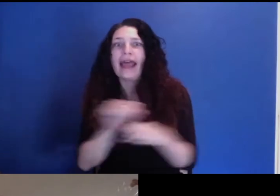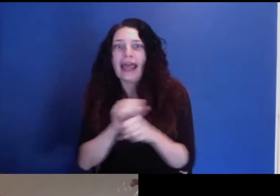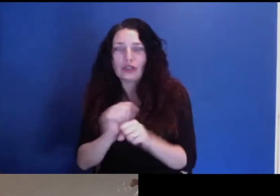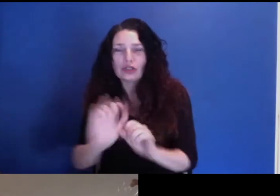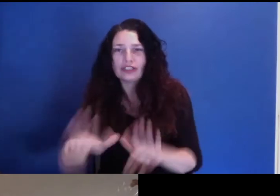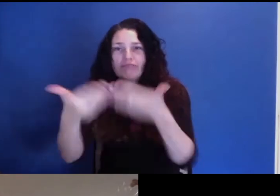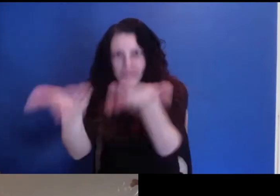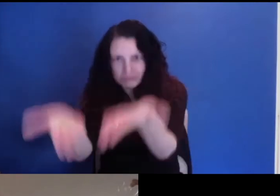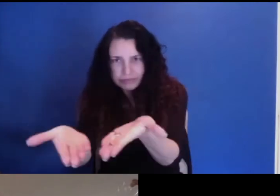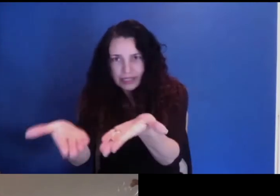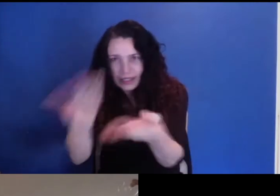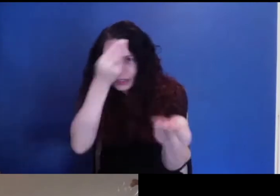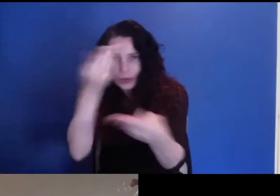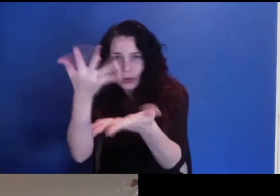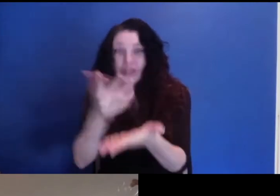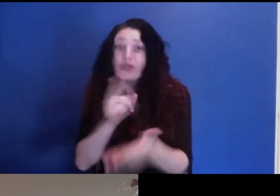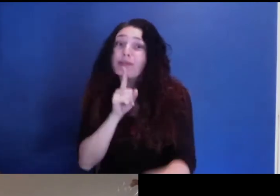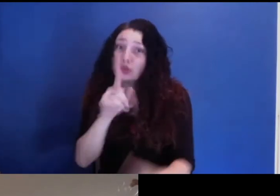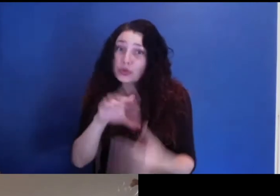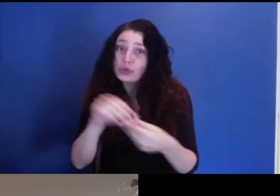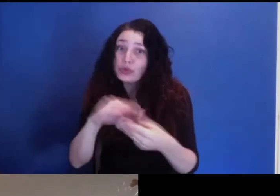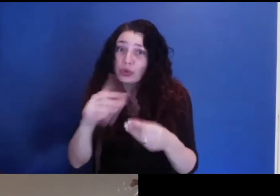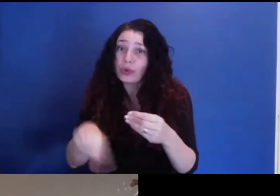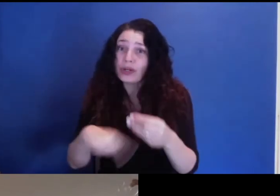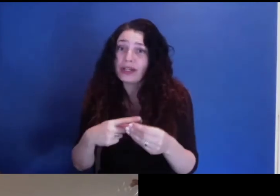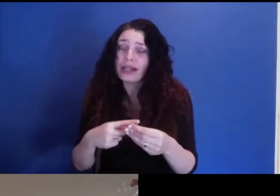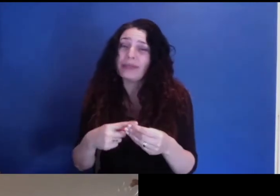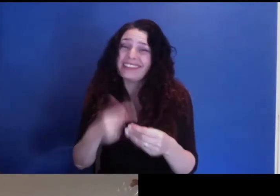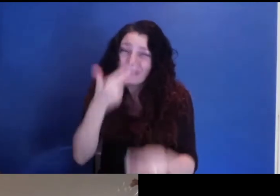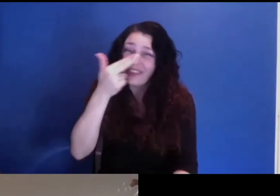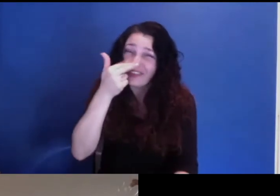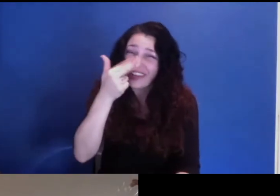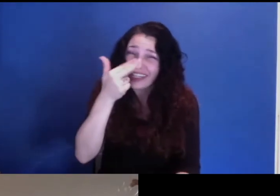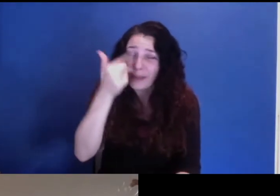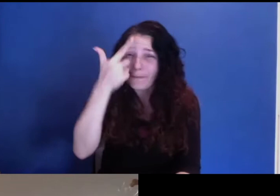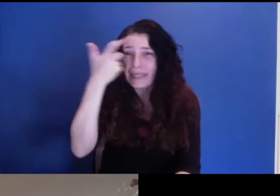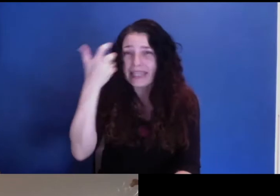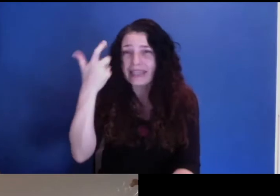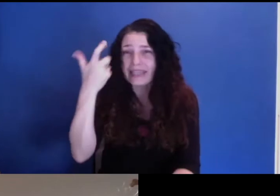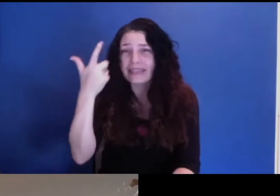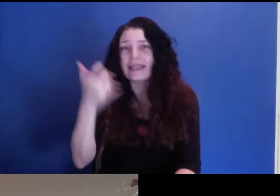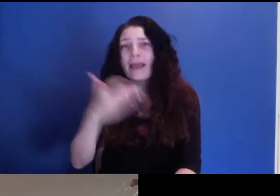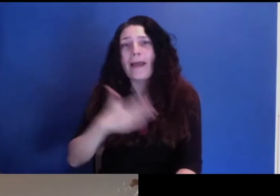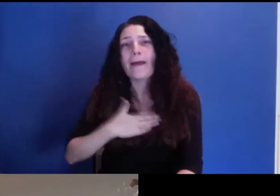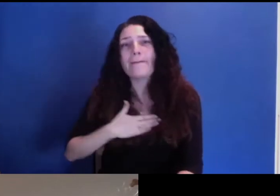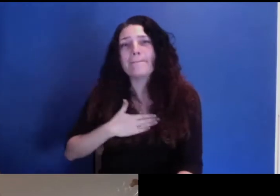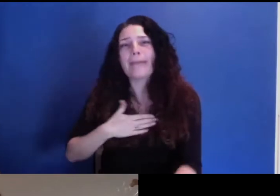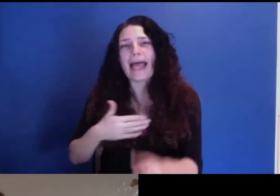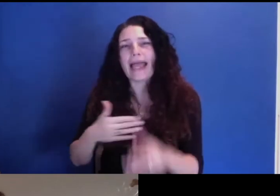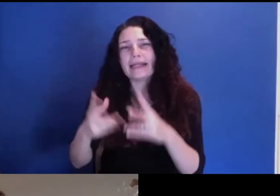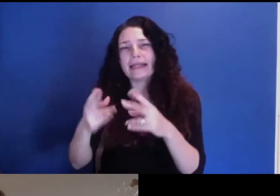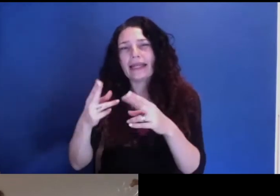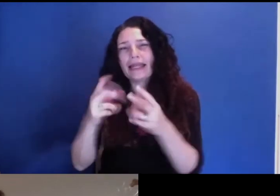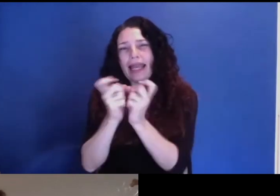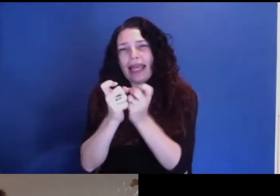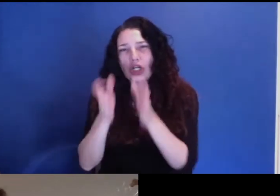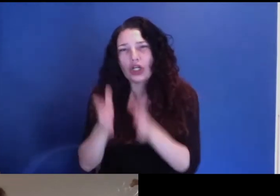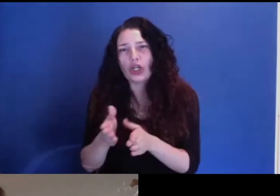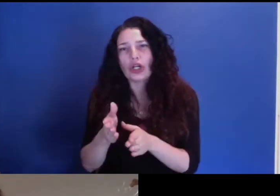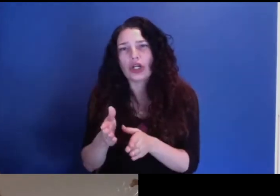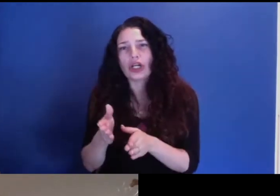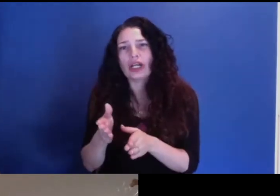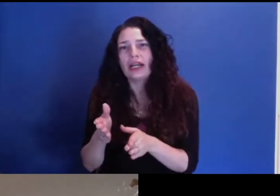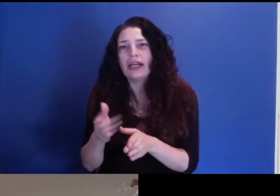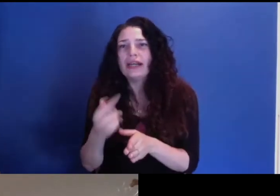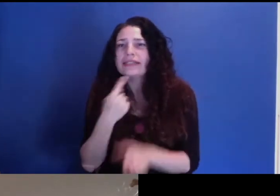I told them that it was actually really funny. He's like, my editor was like, at our kickoff meeting, was like, I have a really good title for your book. It's